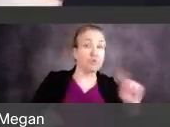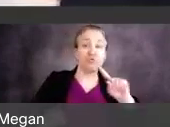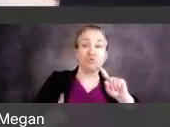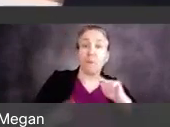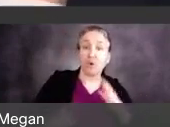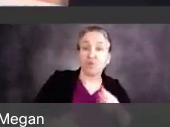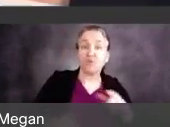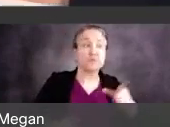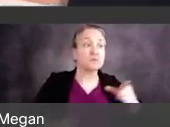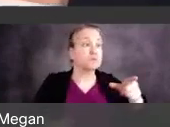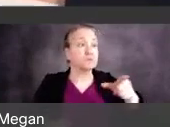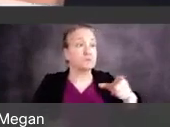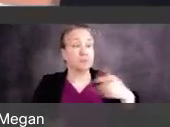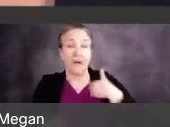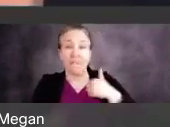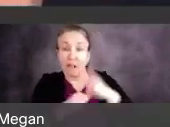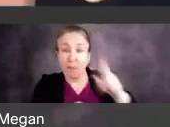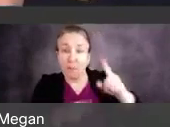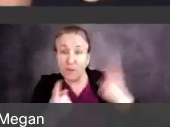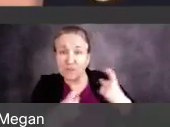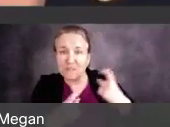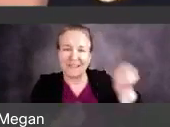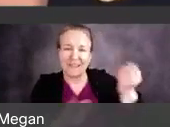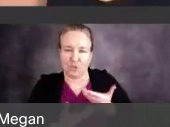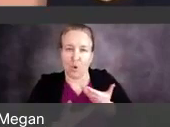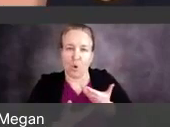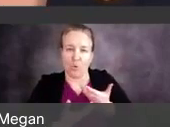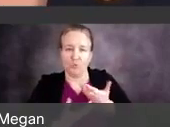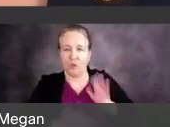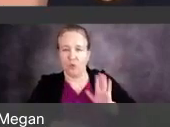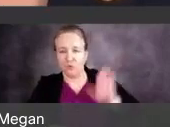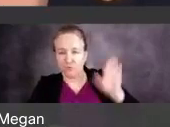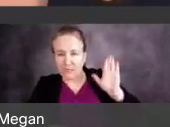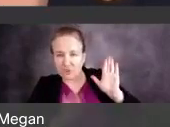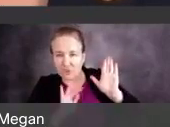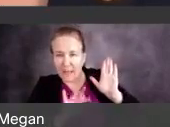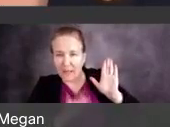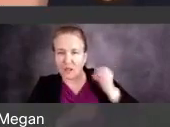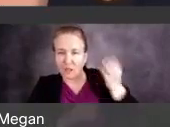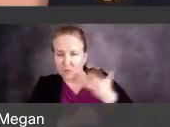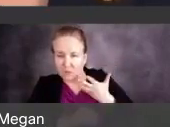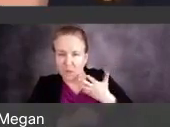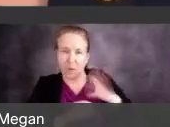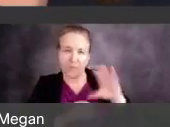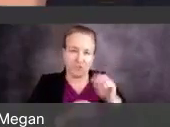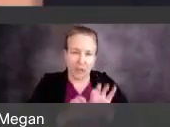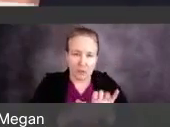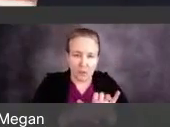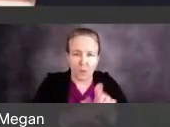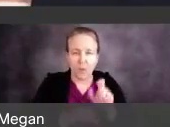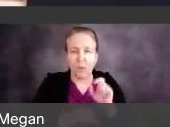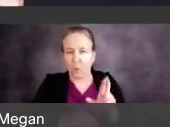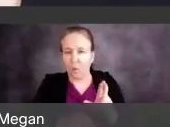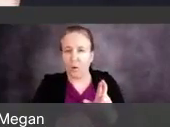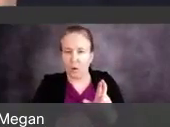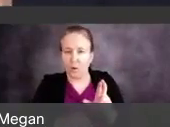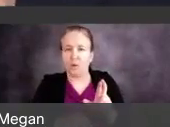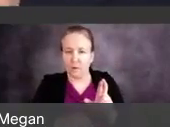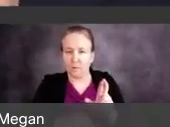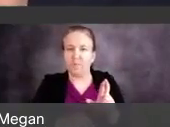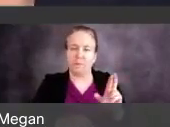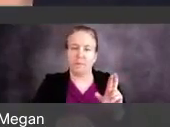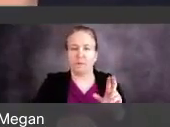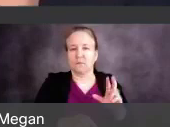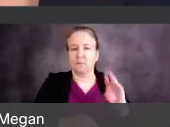if you do have follow-ups, please let us know by raising your hand, letting us know in the chat, or by taking yourself off of mute. Thank